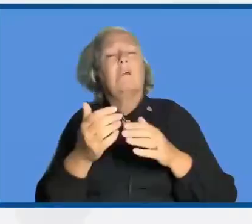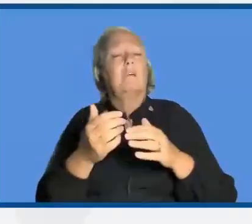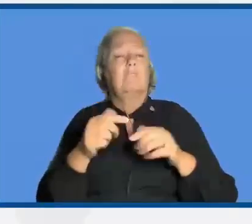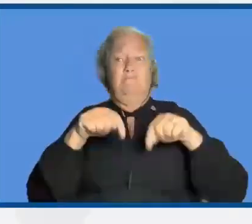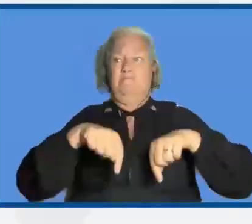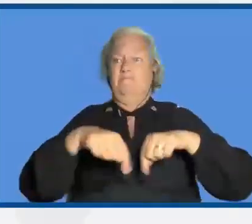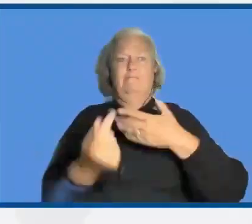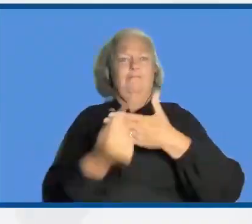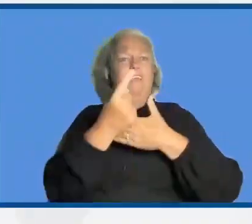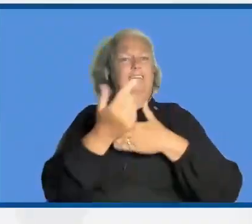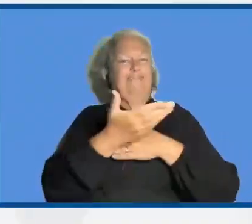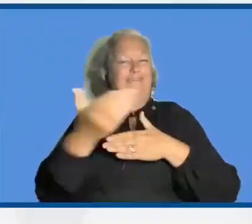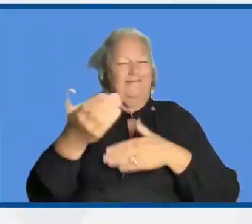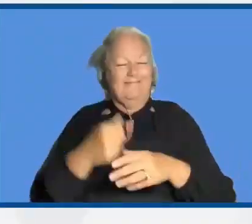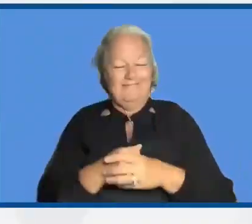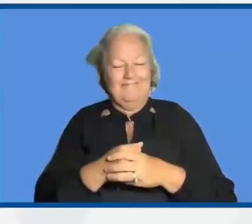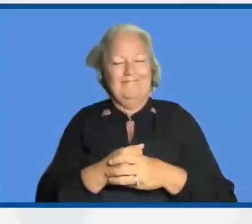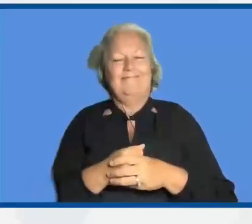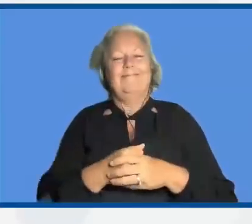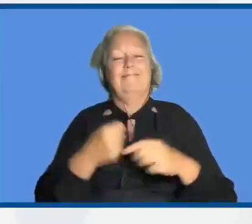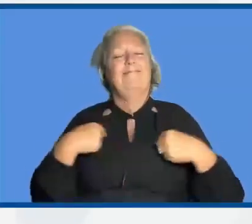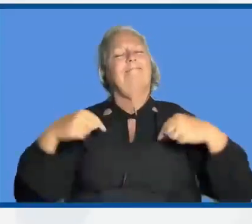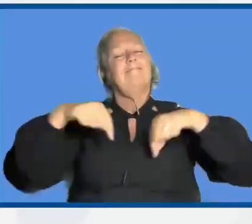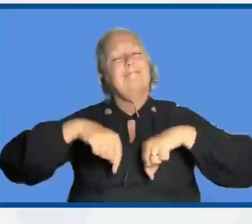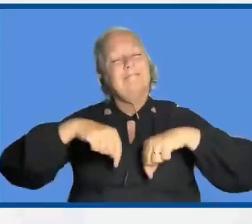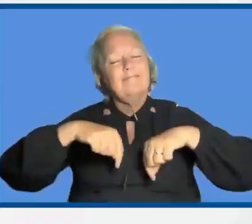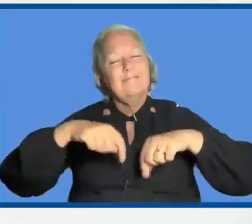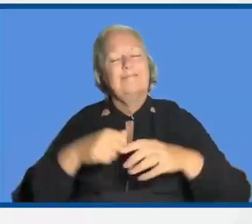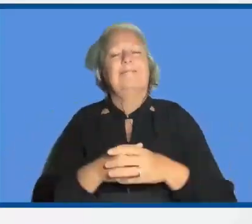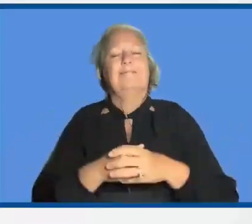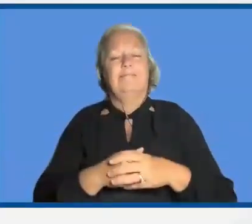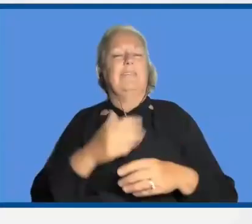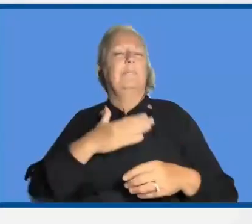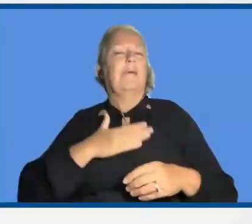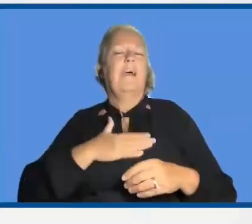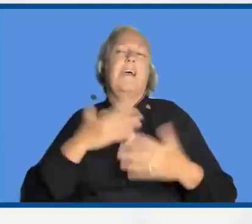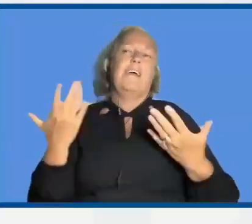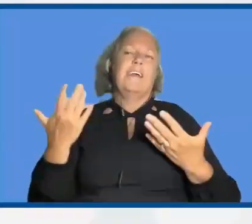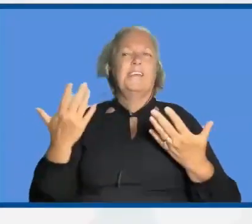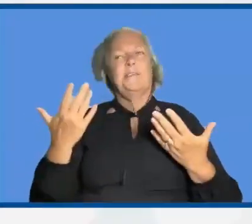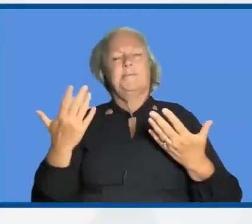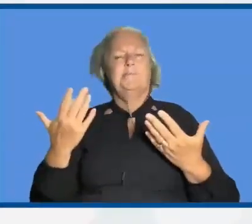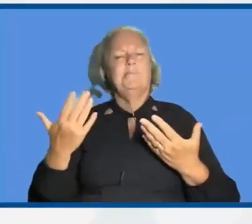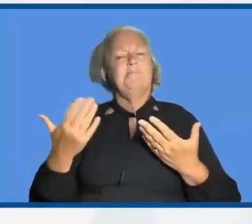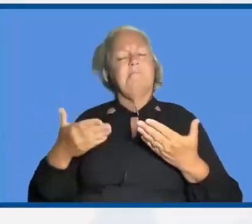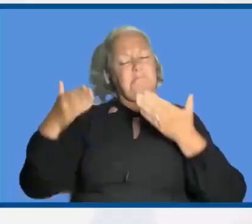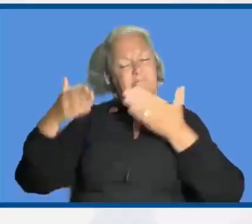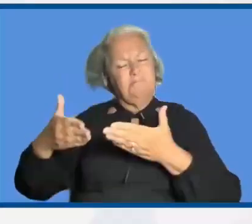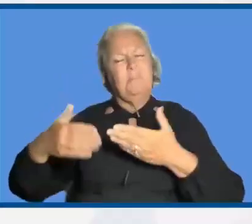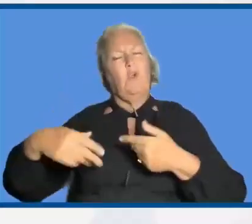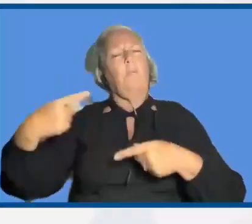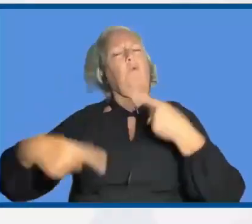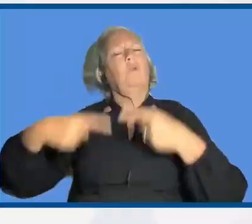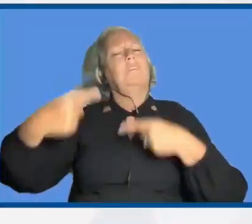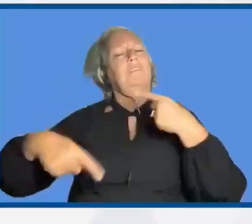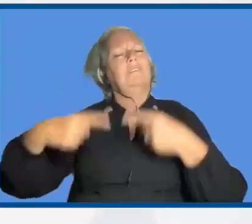and I stand here as from my political side. We have been interacting